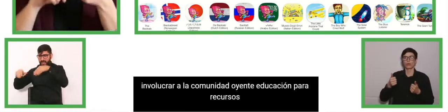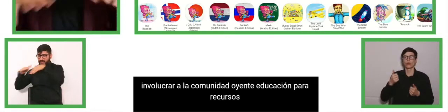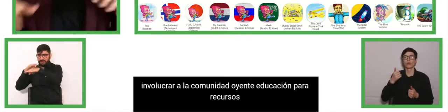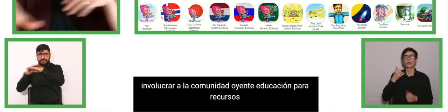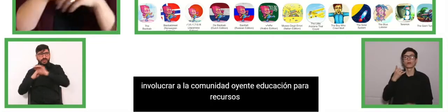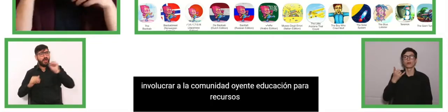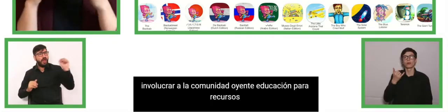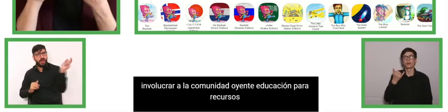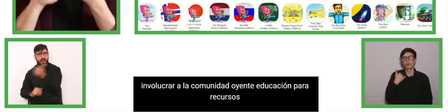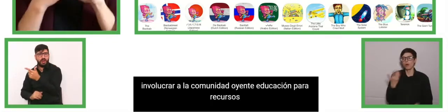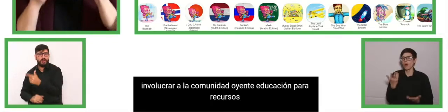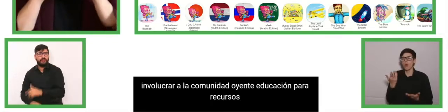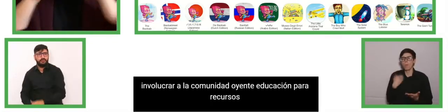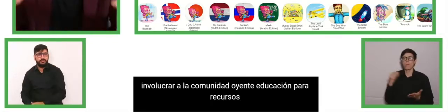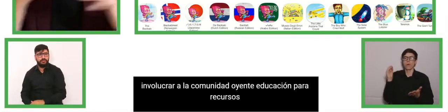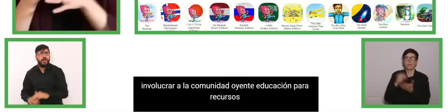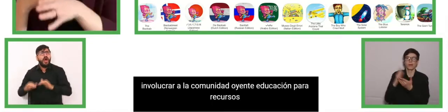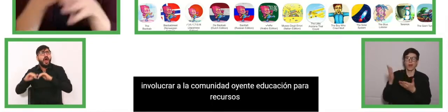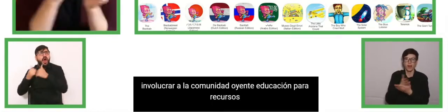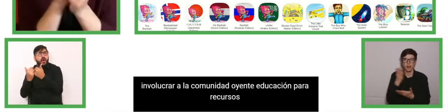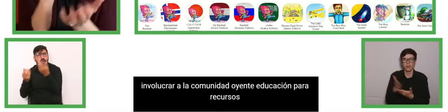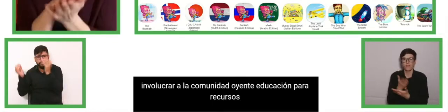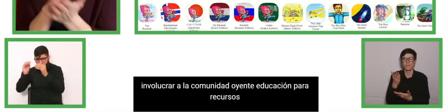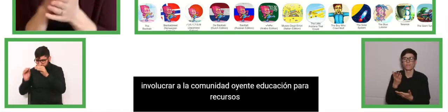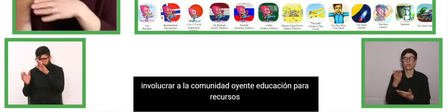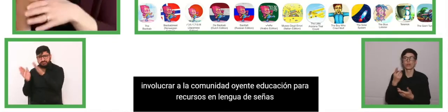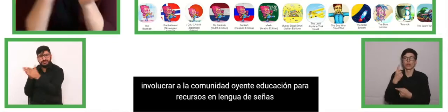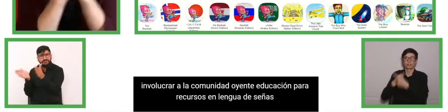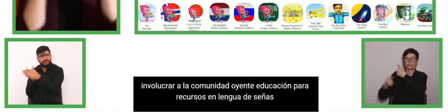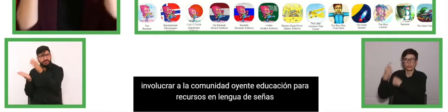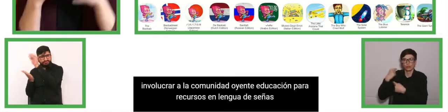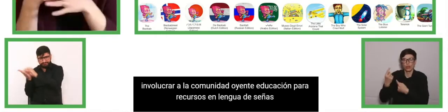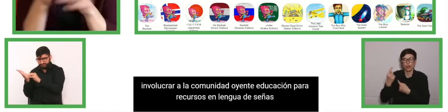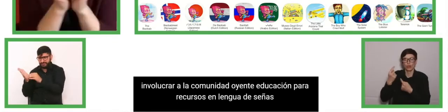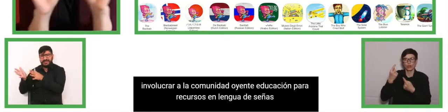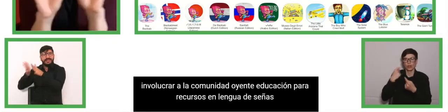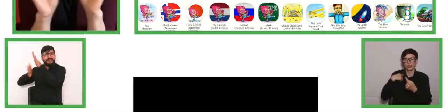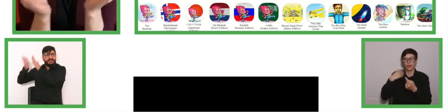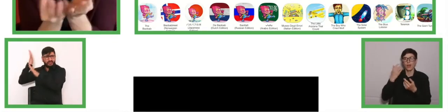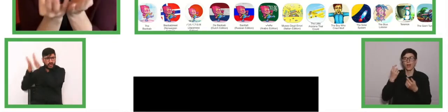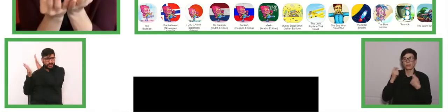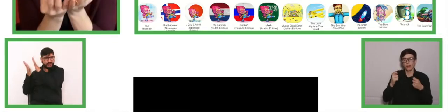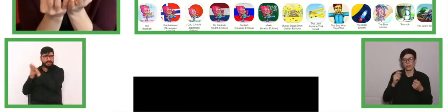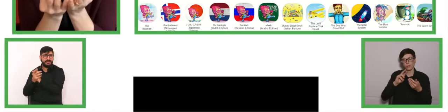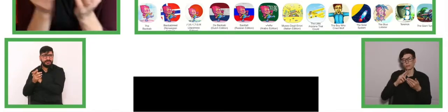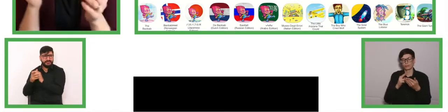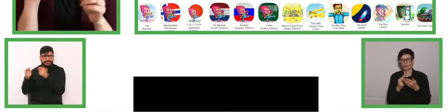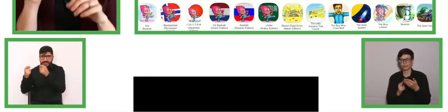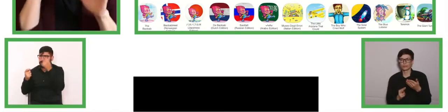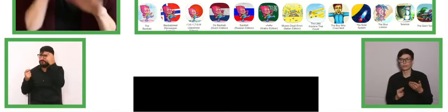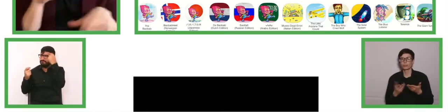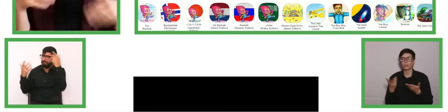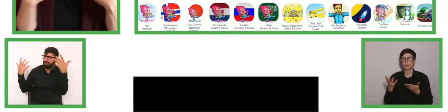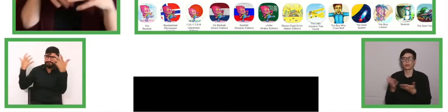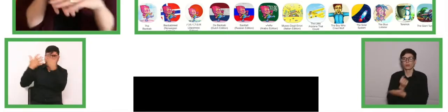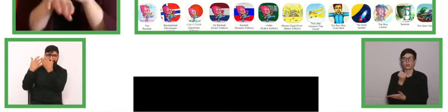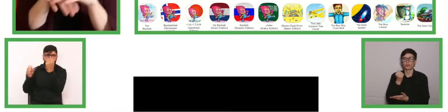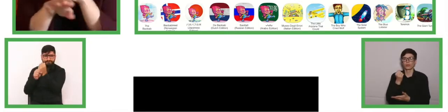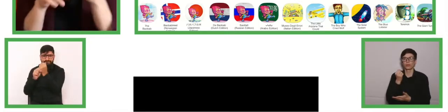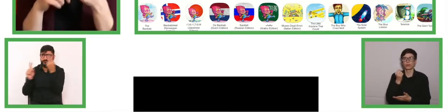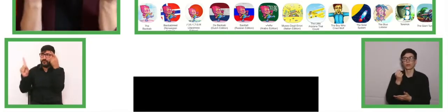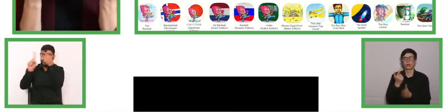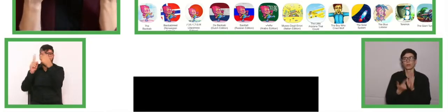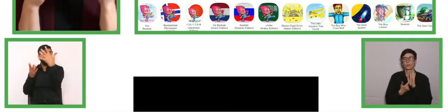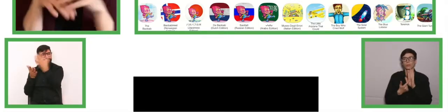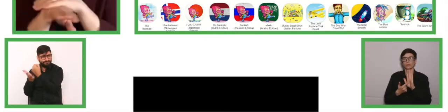in a certain locale and then disseminating that to the community at large, sharing it with schools, teachers of the deaf, and sharing it with